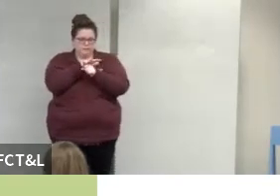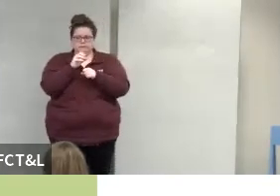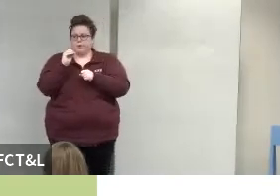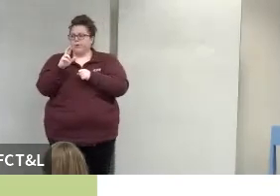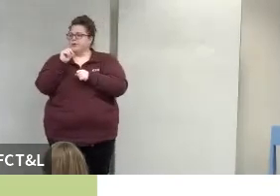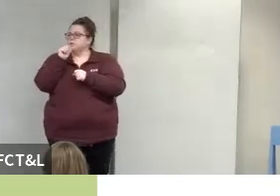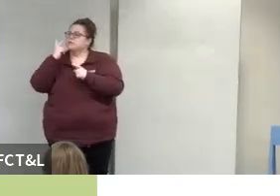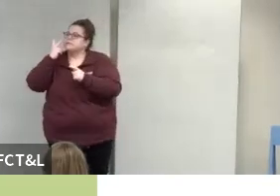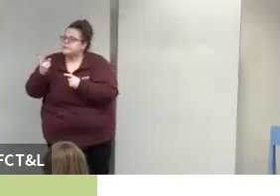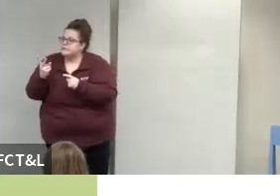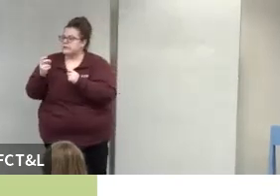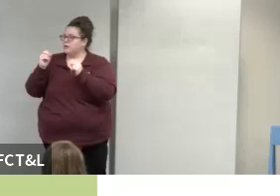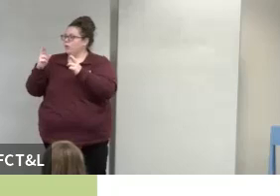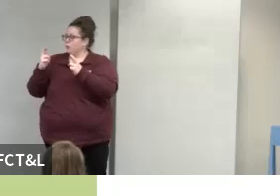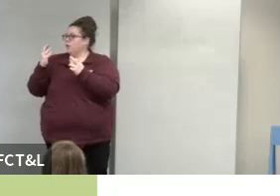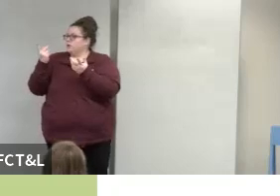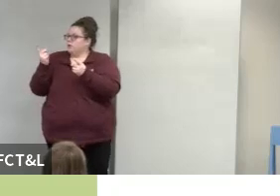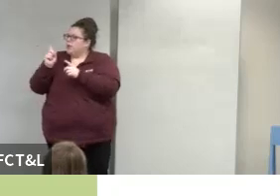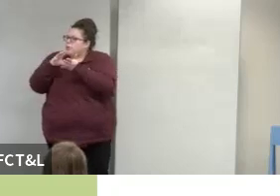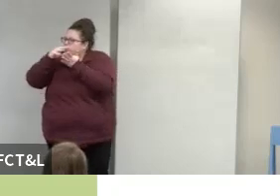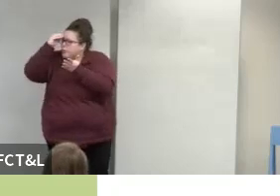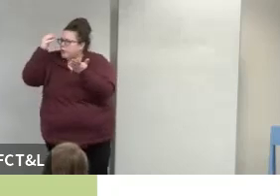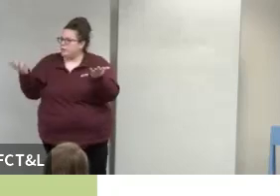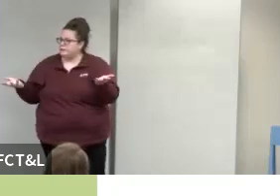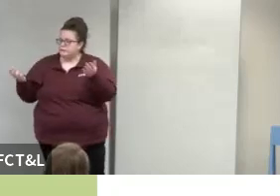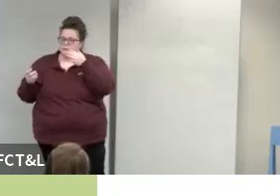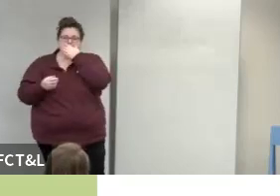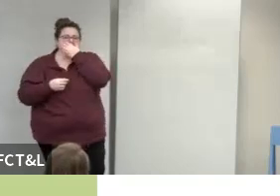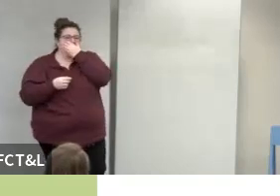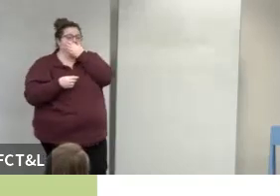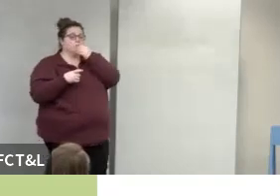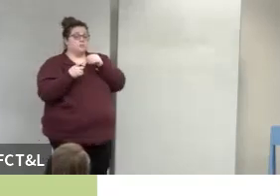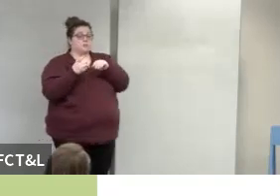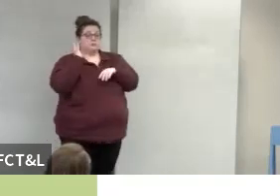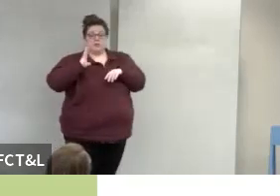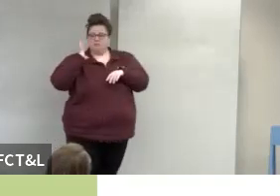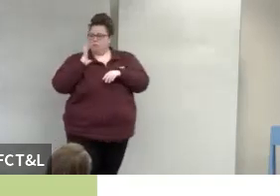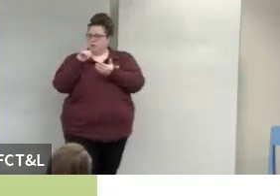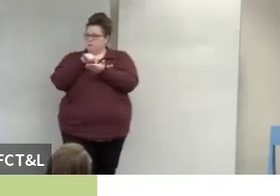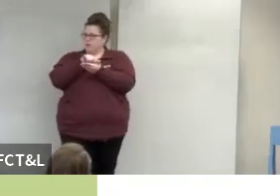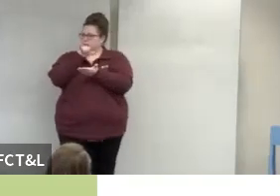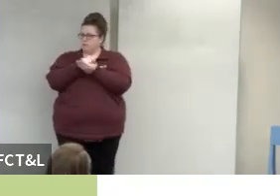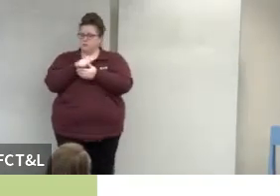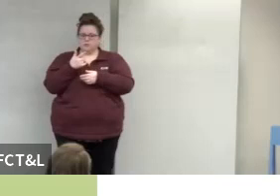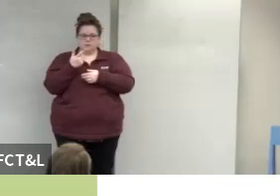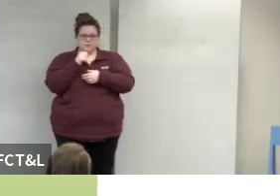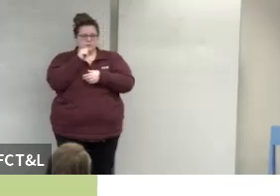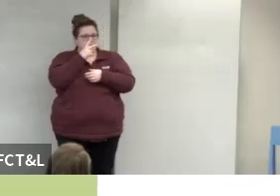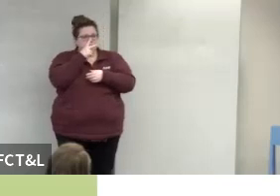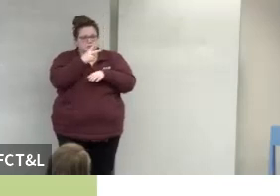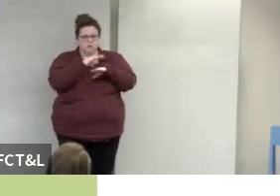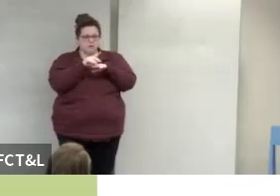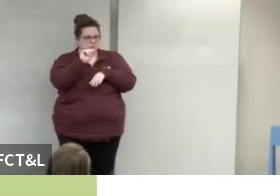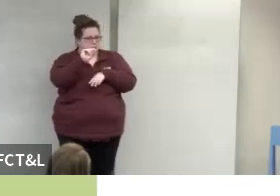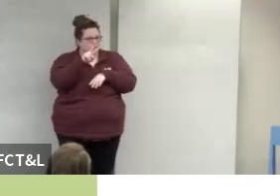Because it's just the fact that we're more of an invisible disability. So you don't always know a person's deaf until you encounter them. So you're